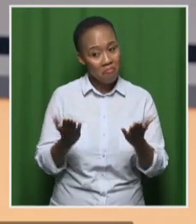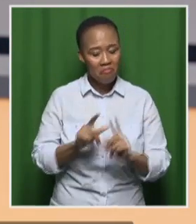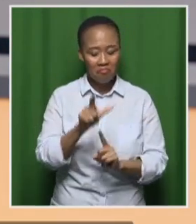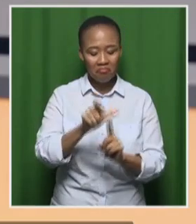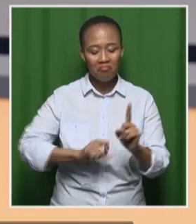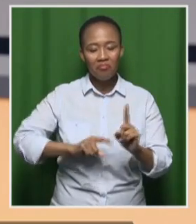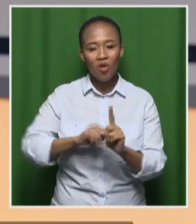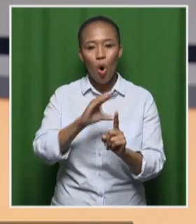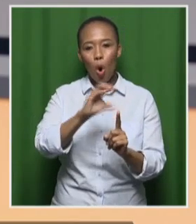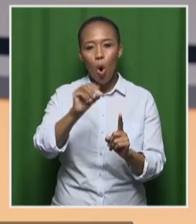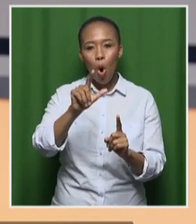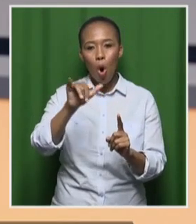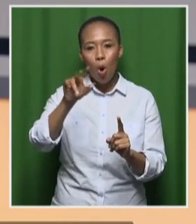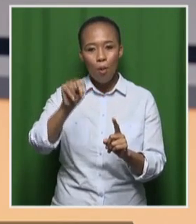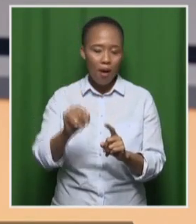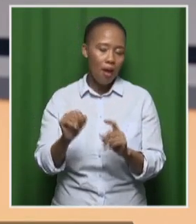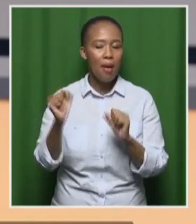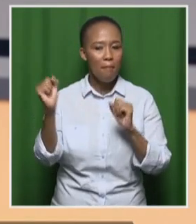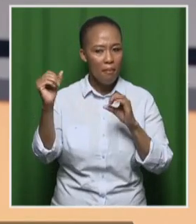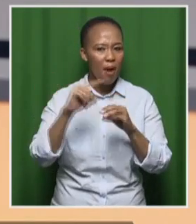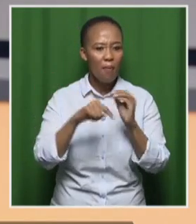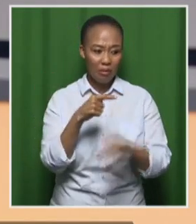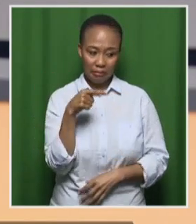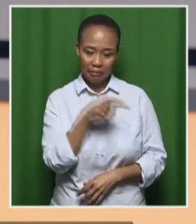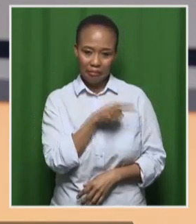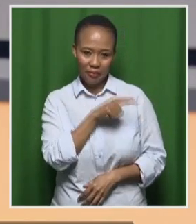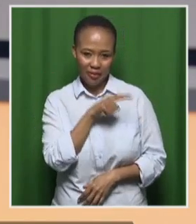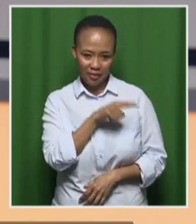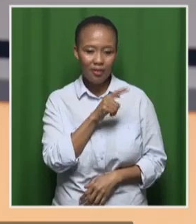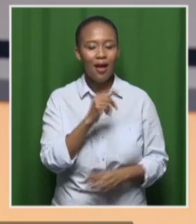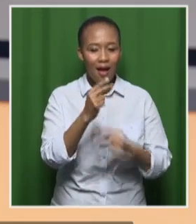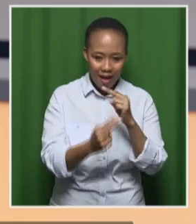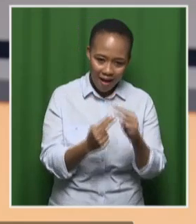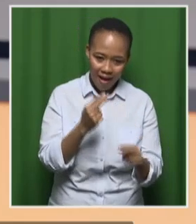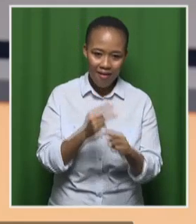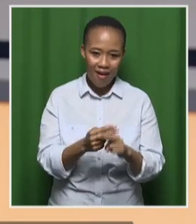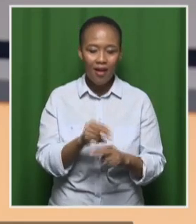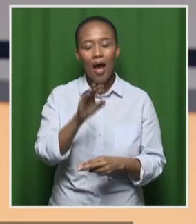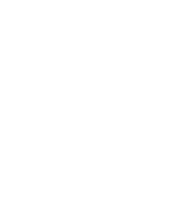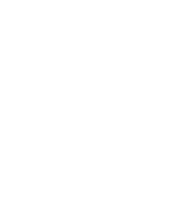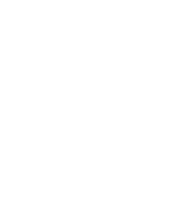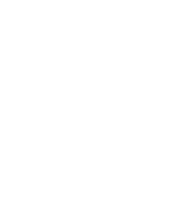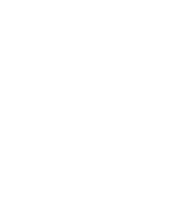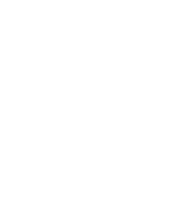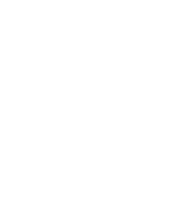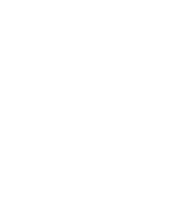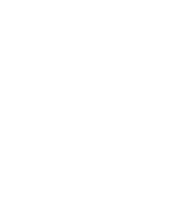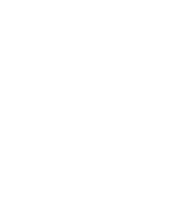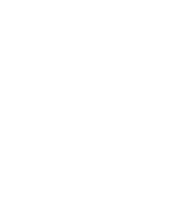Nathan speaking about Sivenathi Nontshinga once again reclaiming that IBF title.